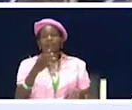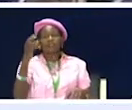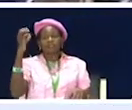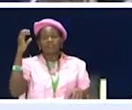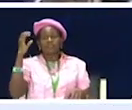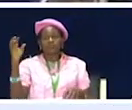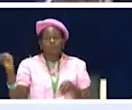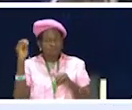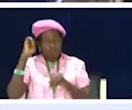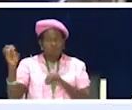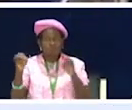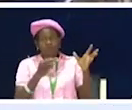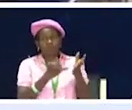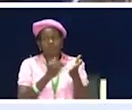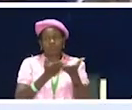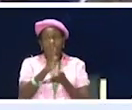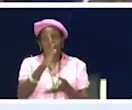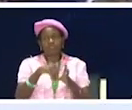right.